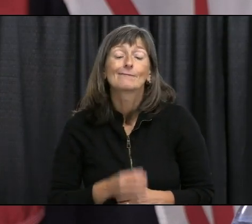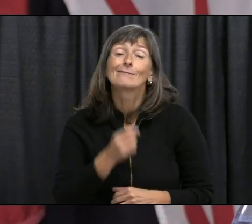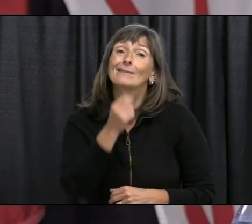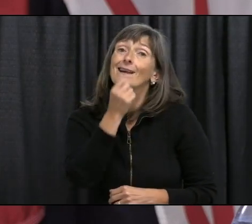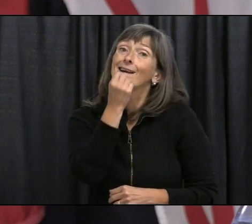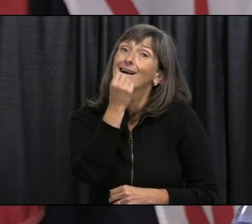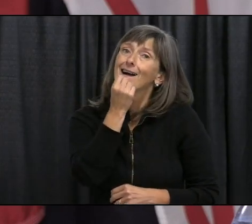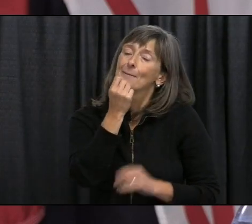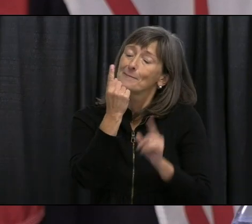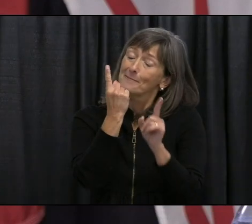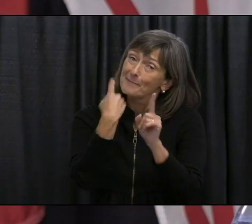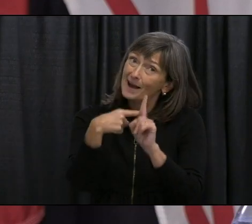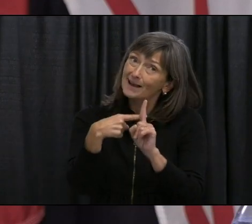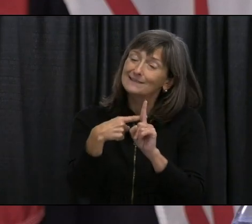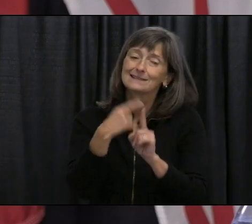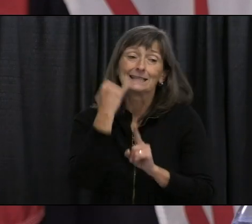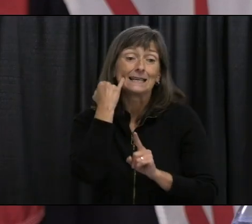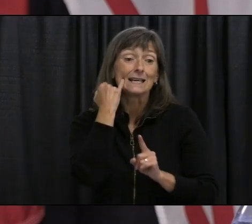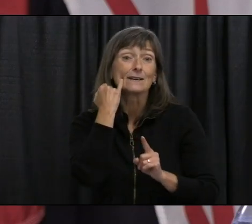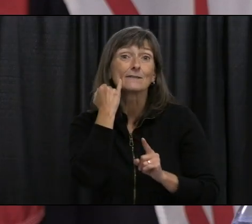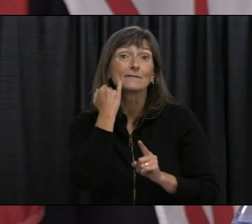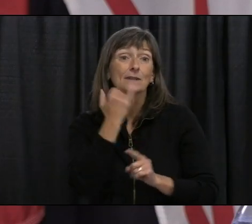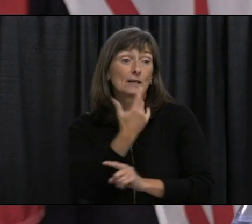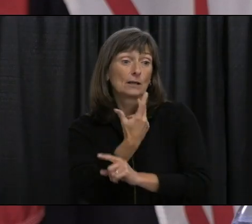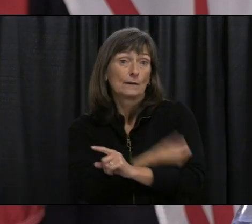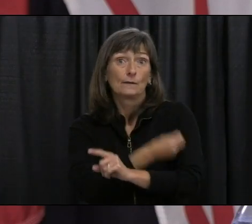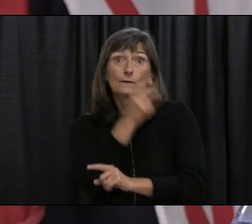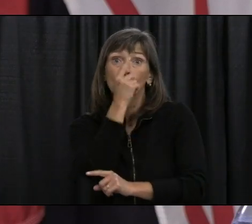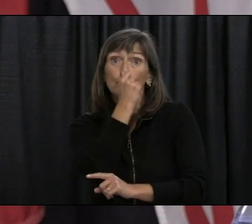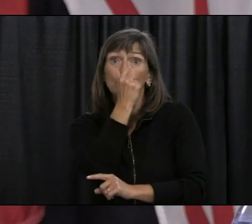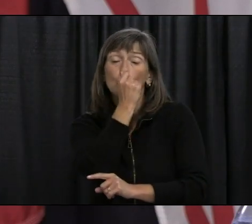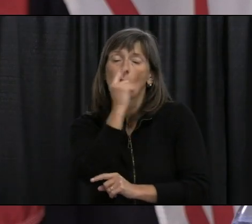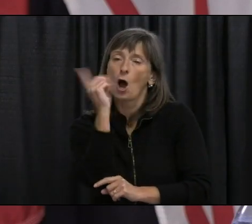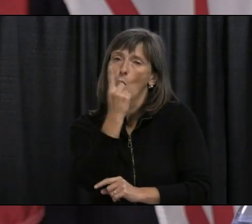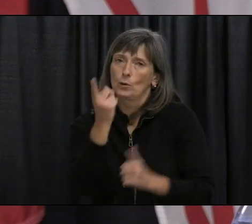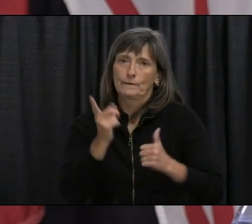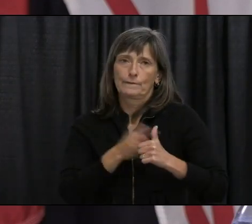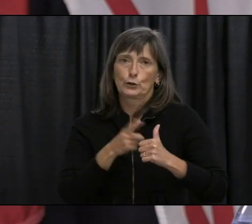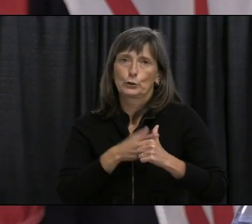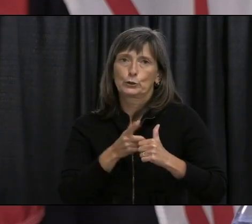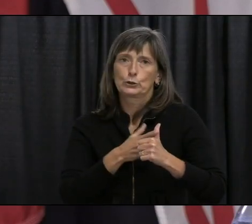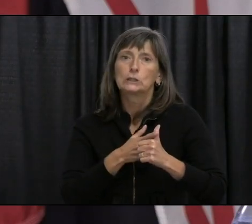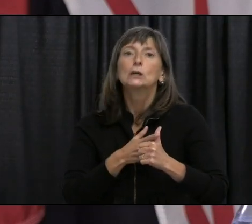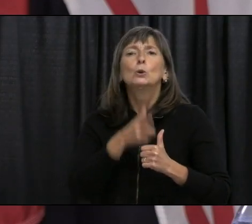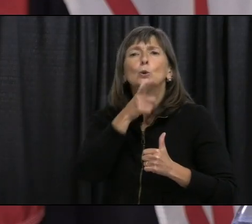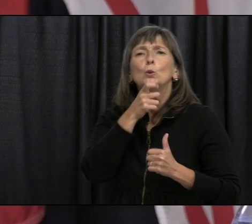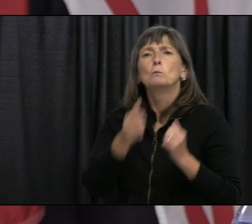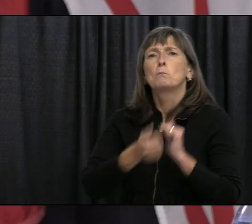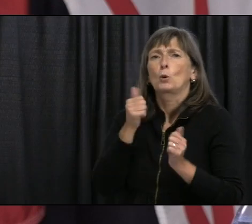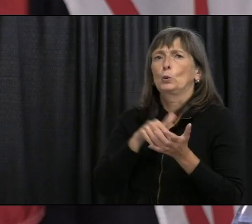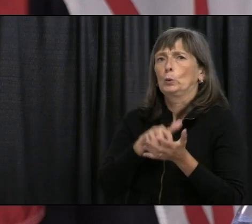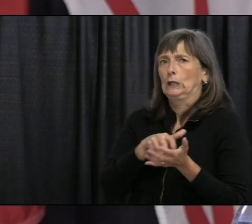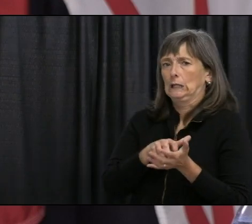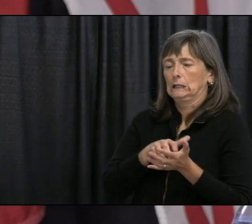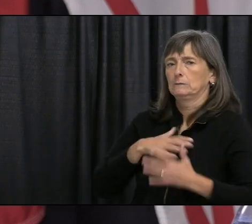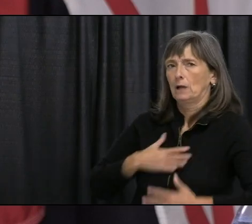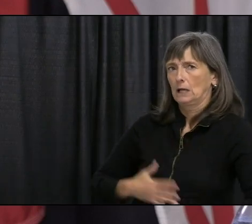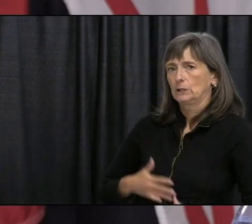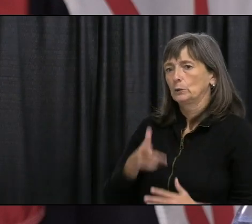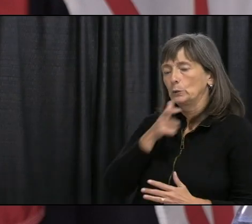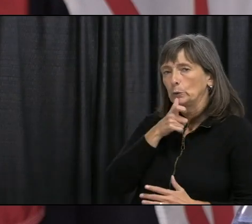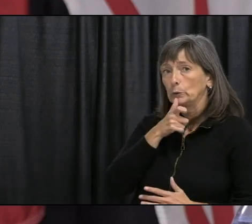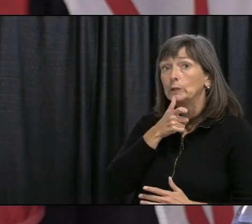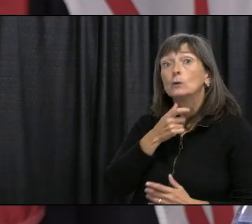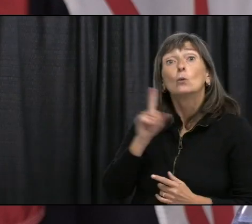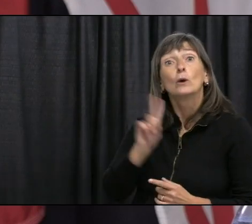most vulnerable. So we will be going into personal care homes and long-term care homes to vaccinate. We will be offering it in